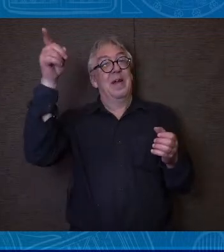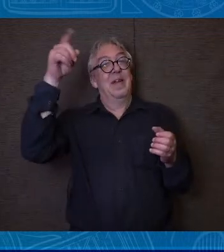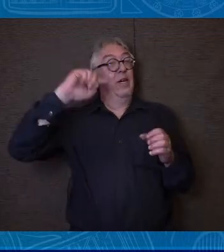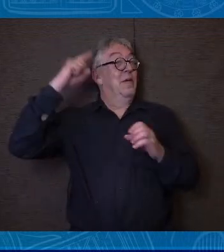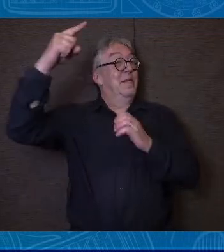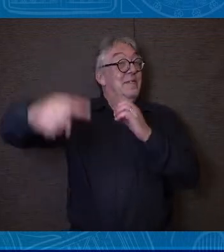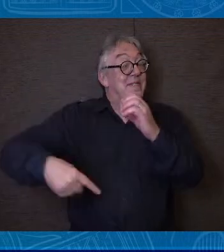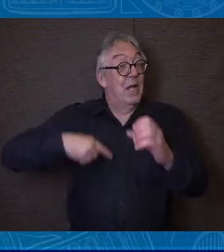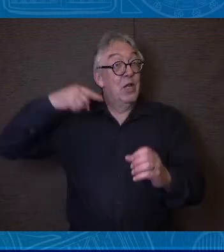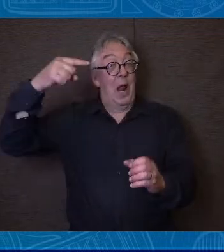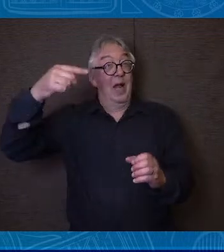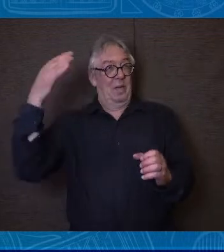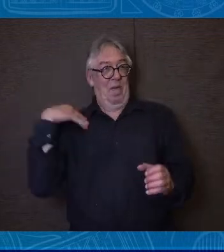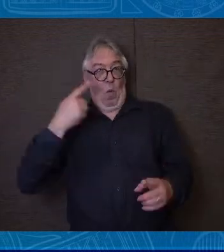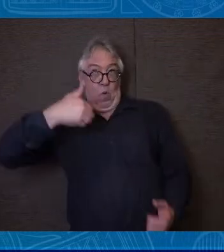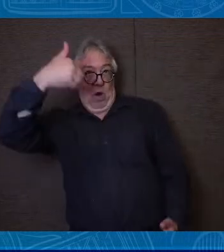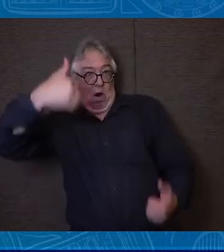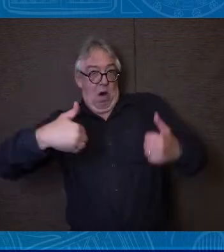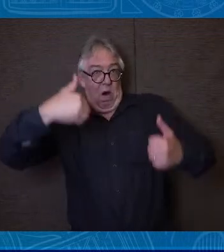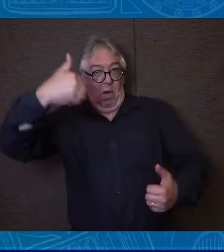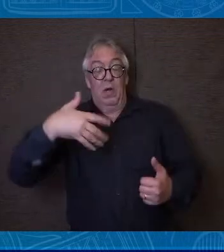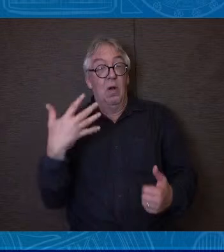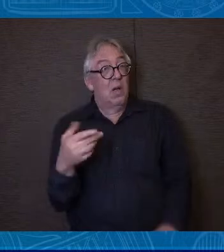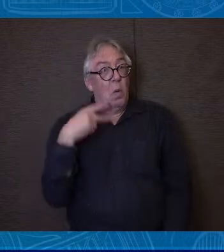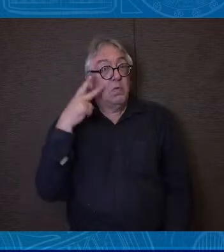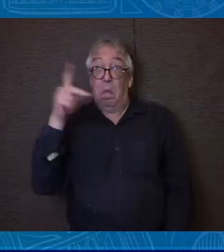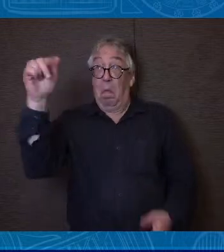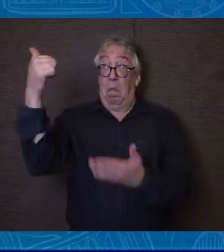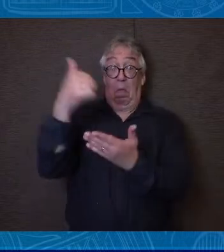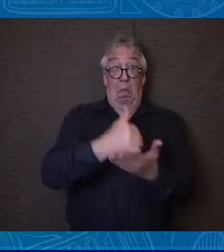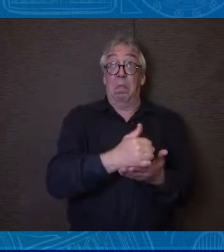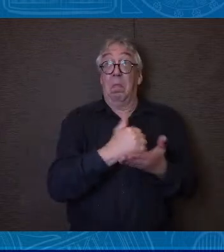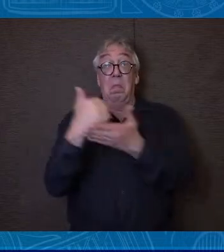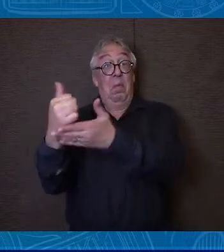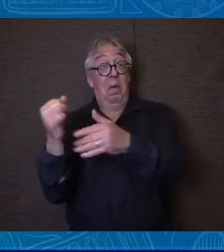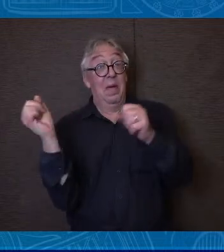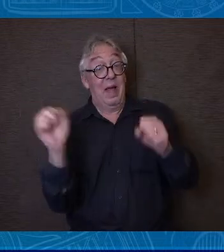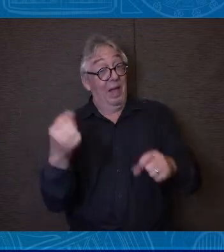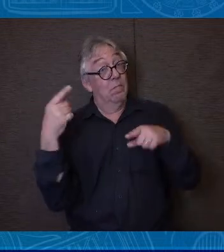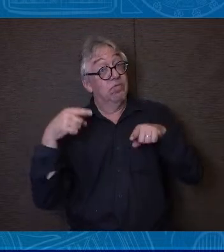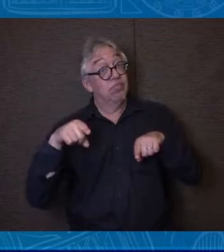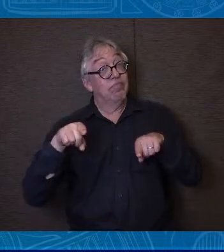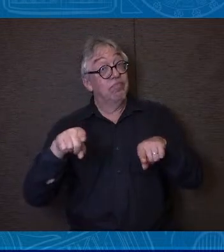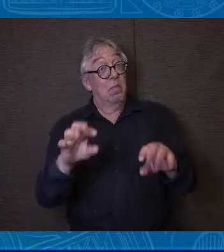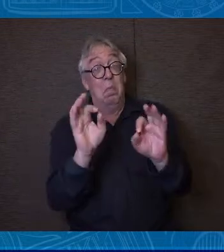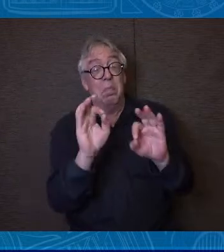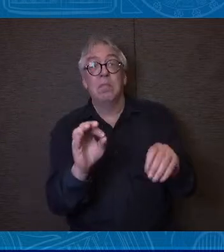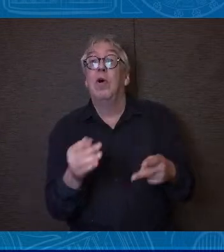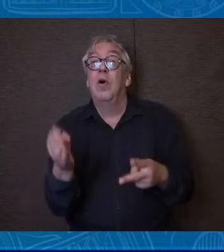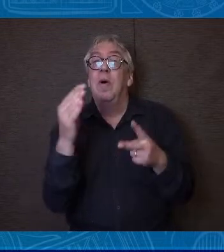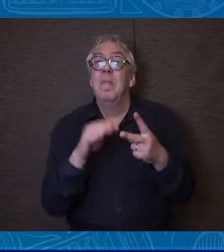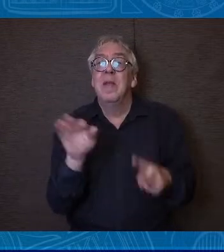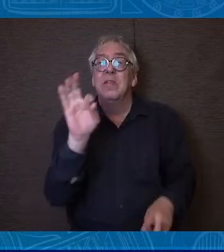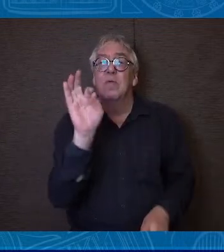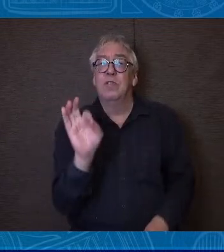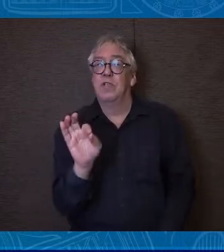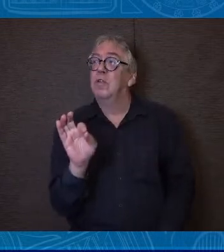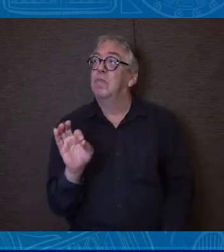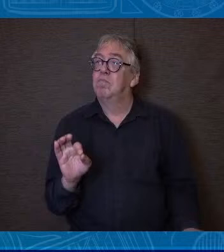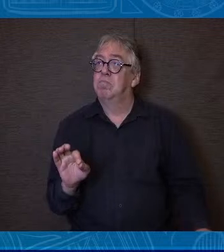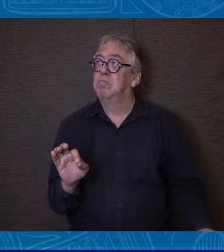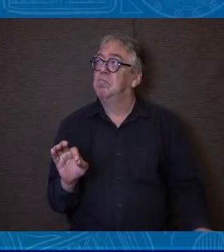it's complementary, the terrestrial and the satellite work. My next question is for